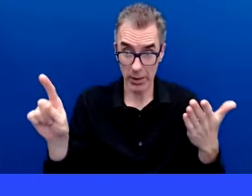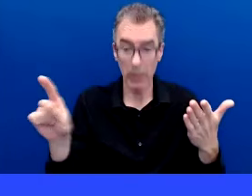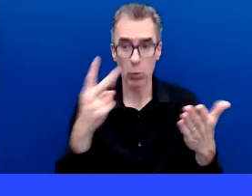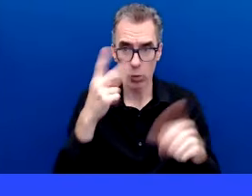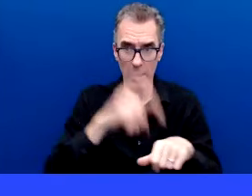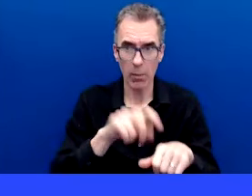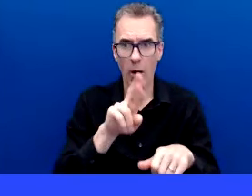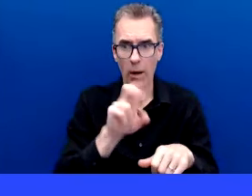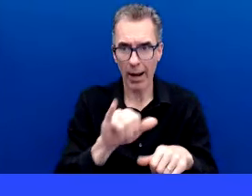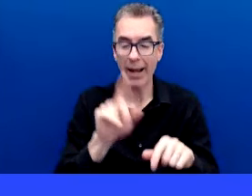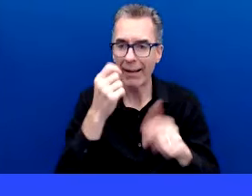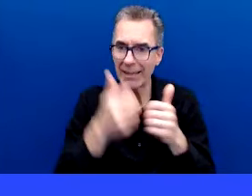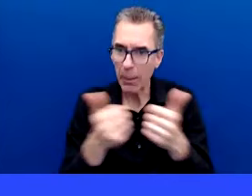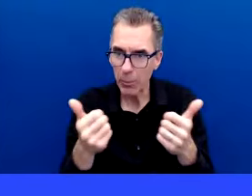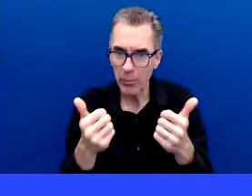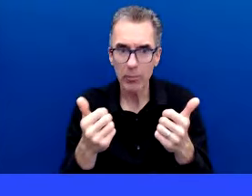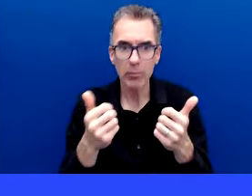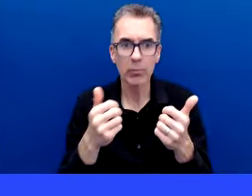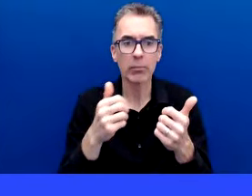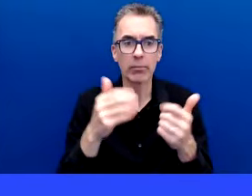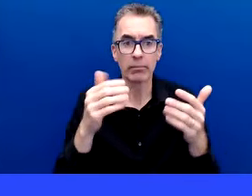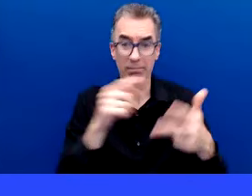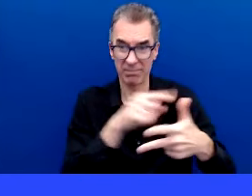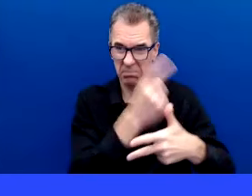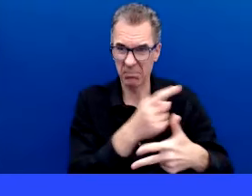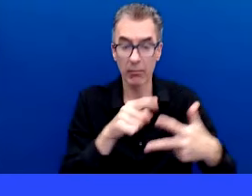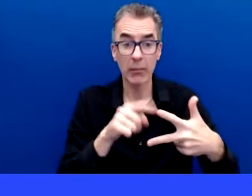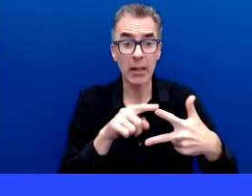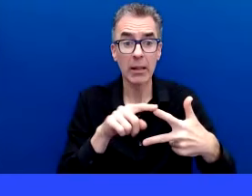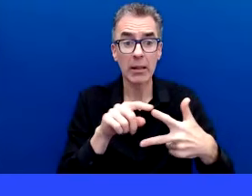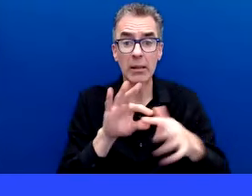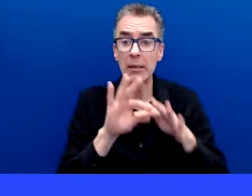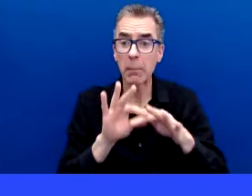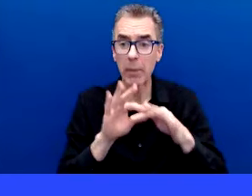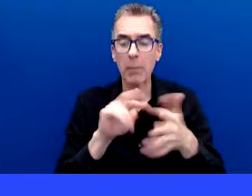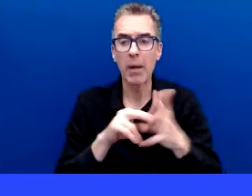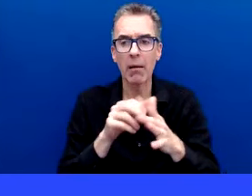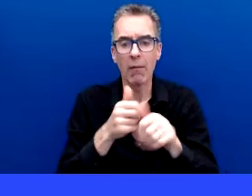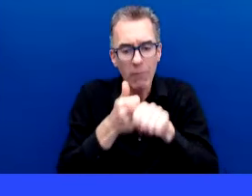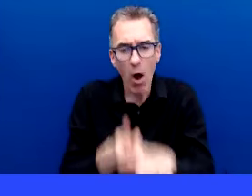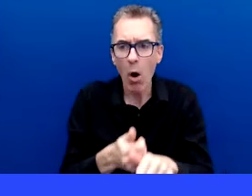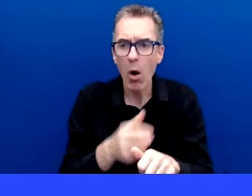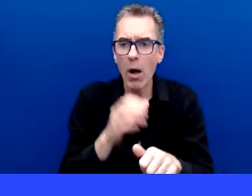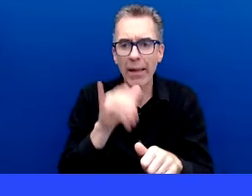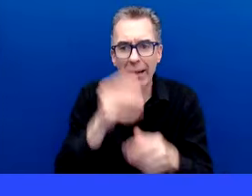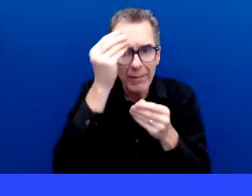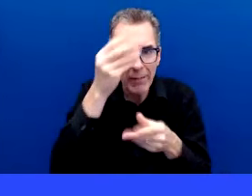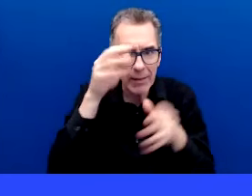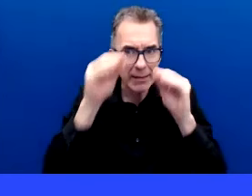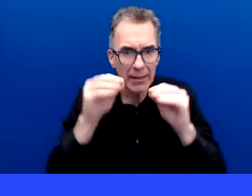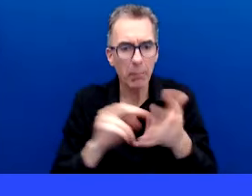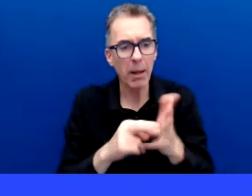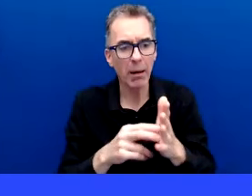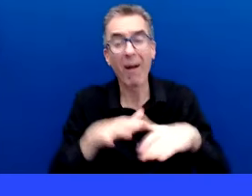Substantive, this is going to mean it needs to be focused on the course content, not just a check-in or, hey, a reminder, flu shot